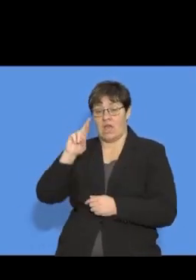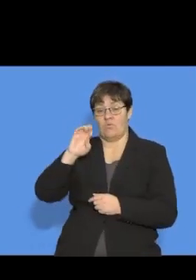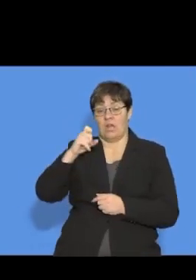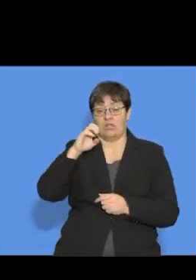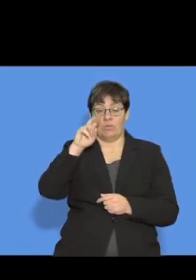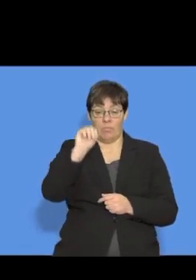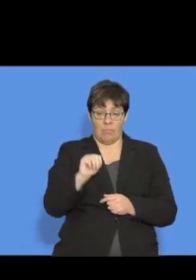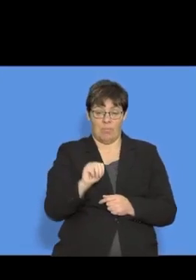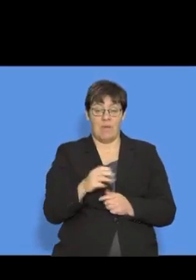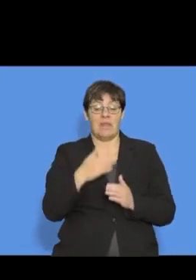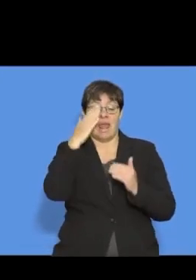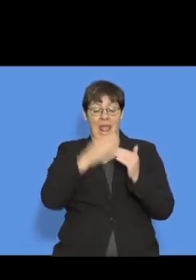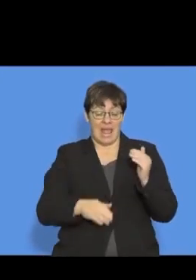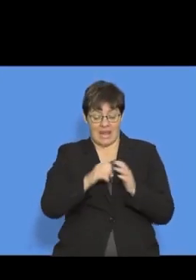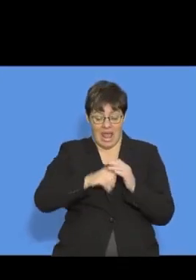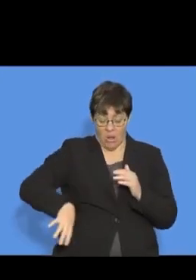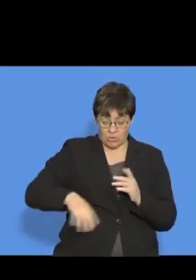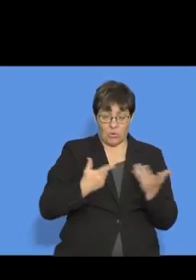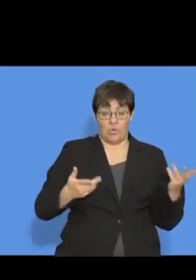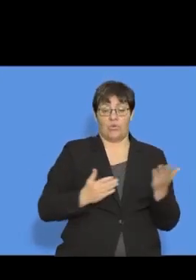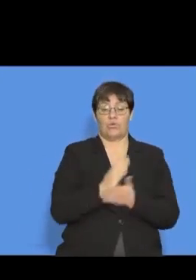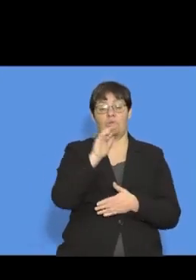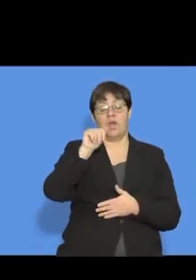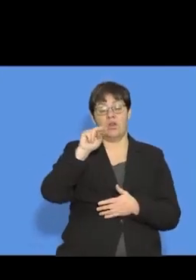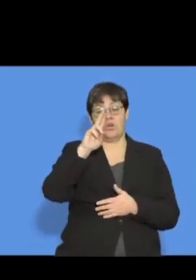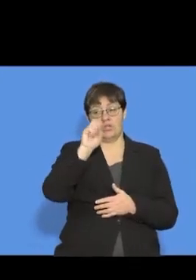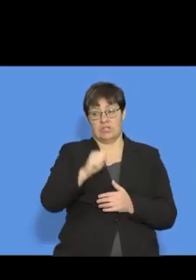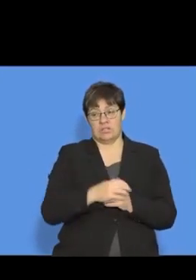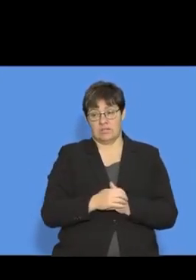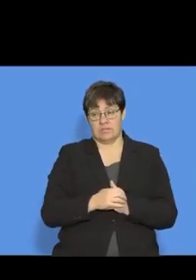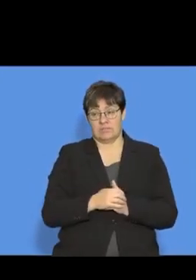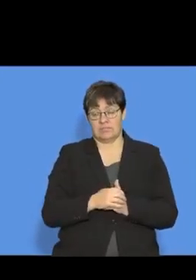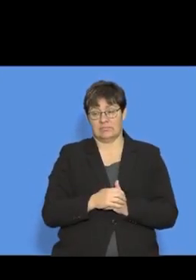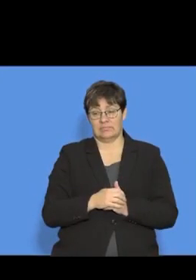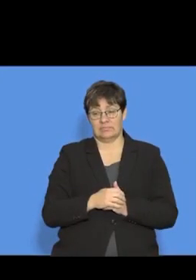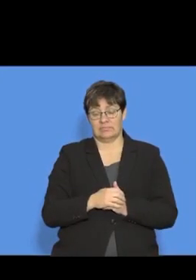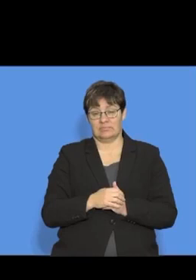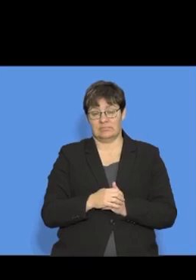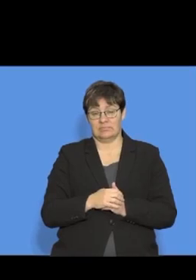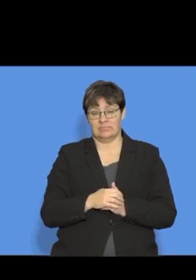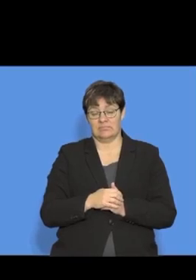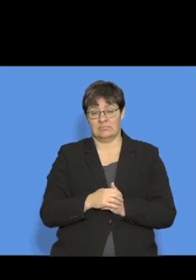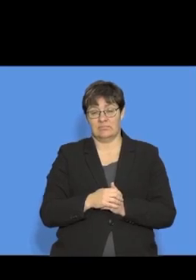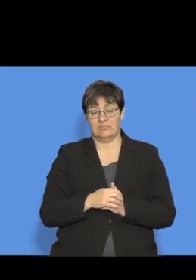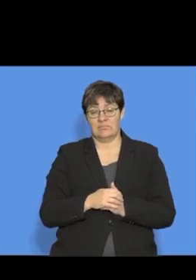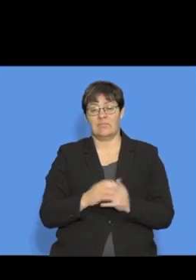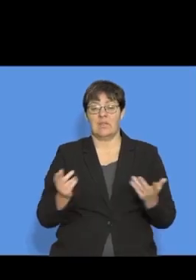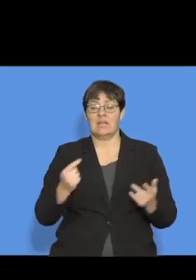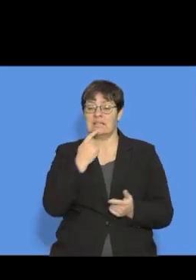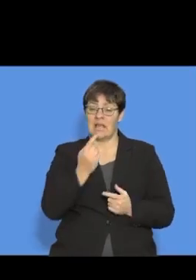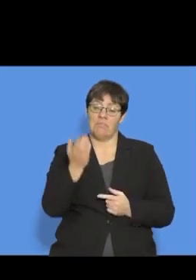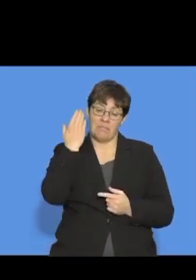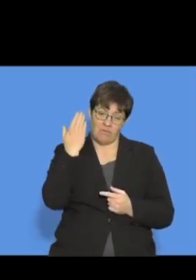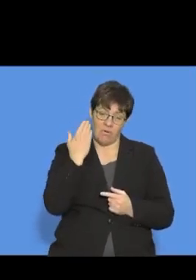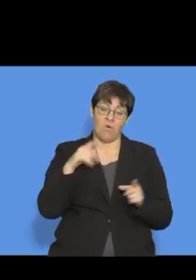stored in the rectum, and then it ends off with food being released through the anus.